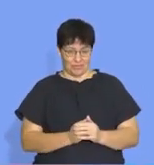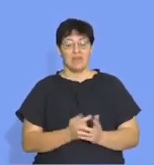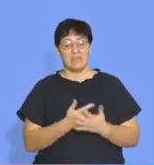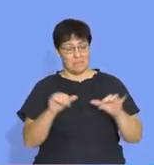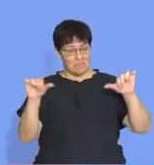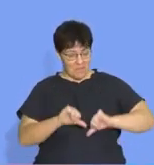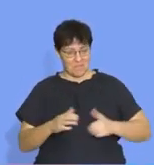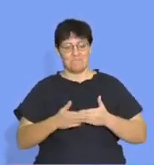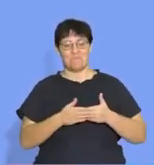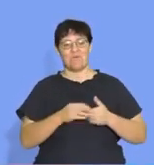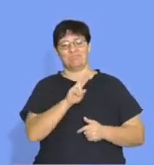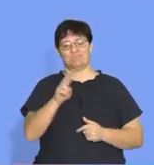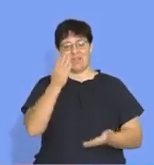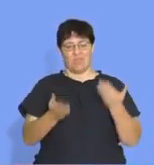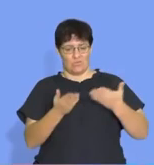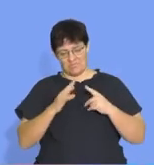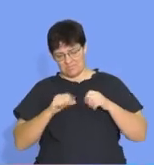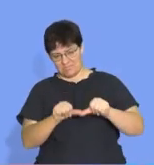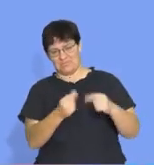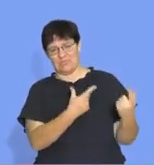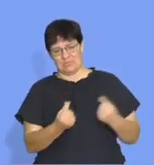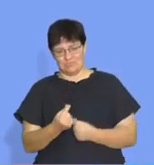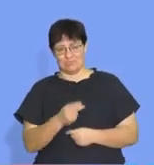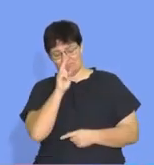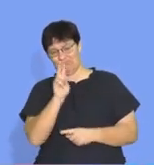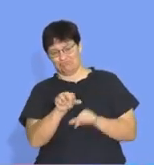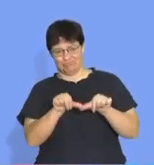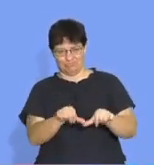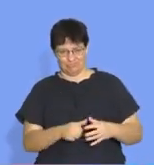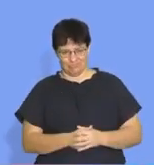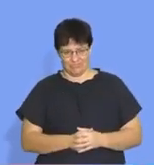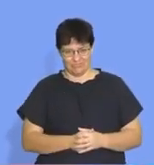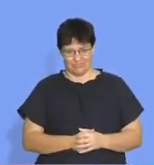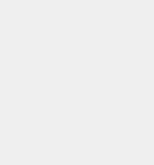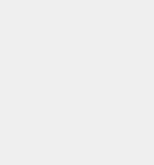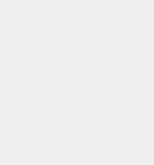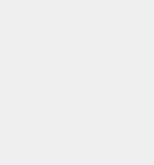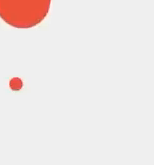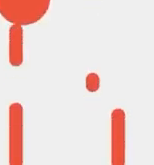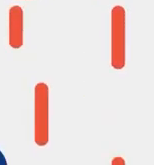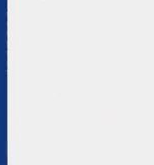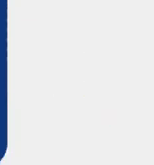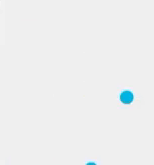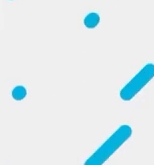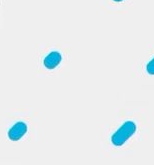some more quadratic equations together. So stay tuned.